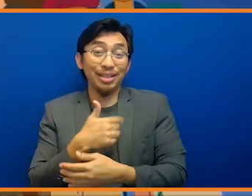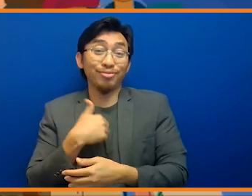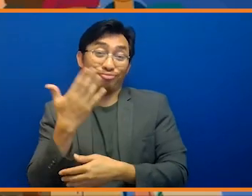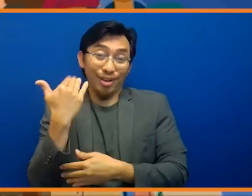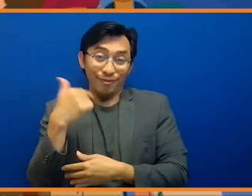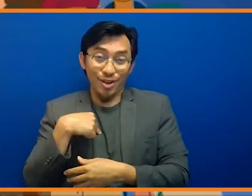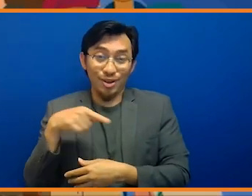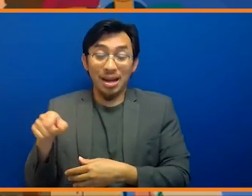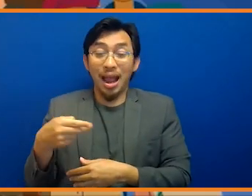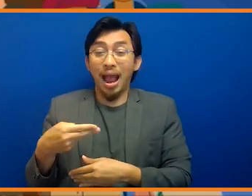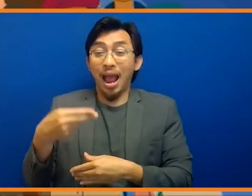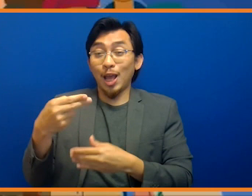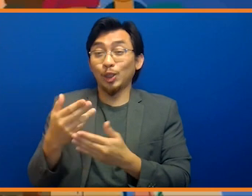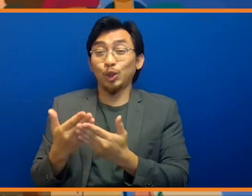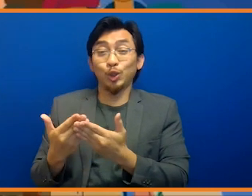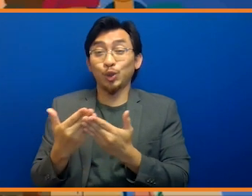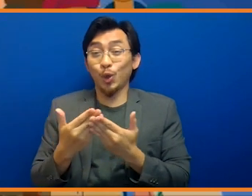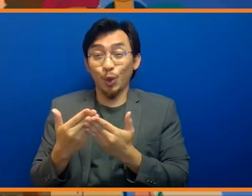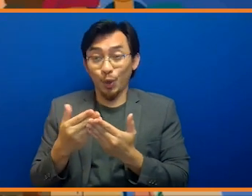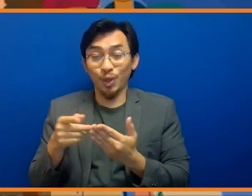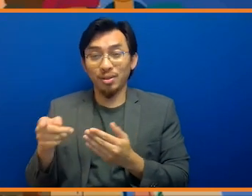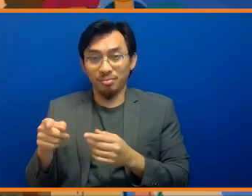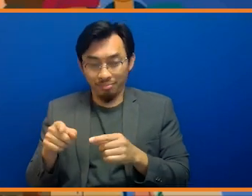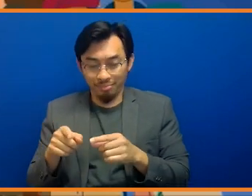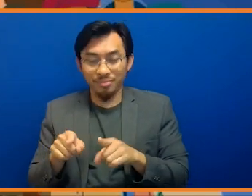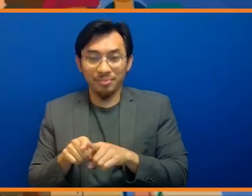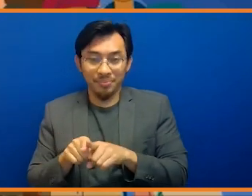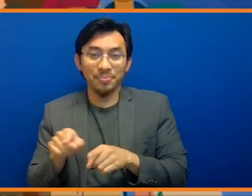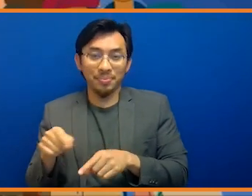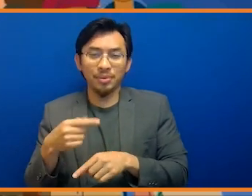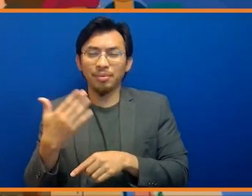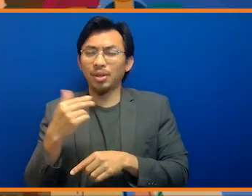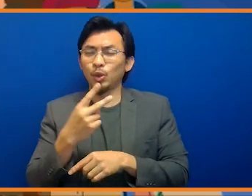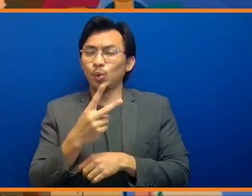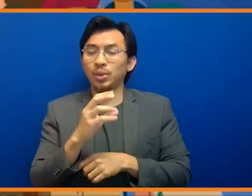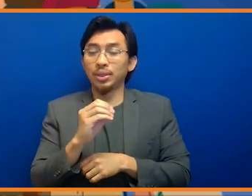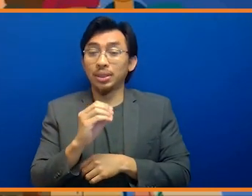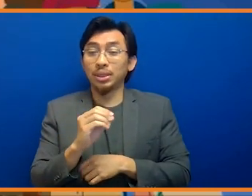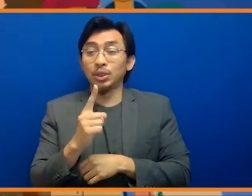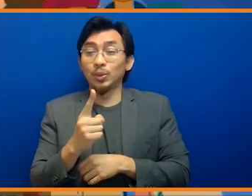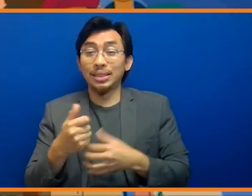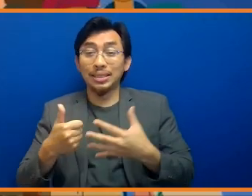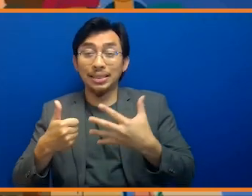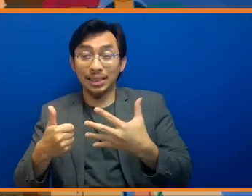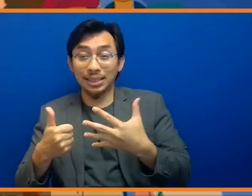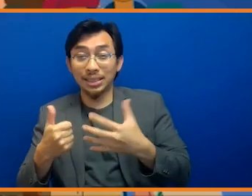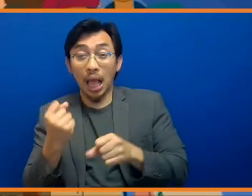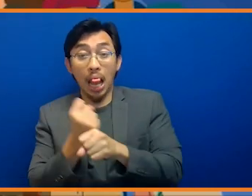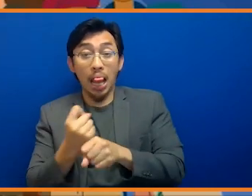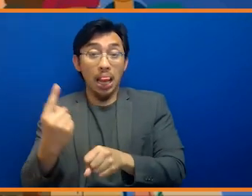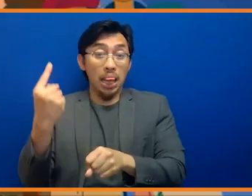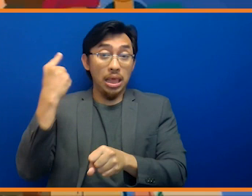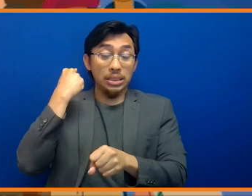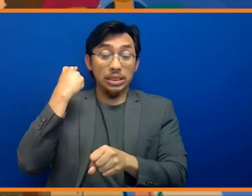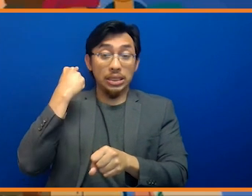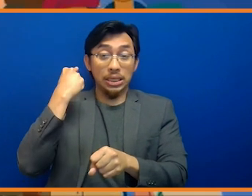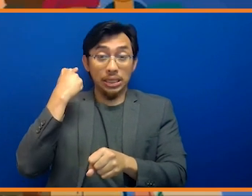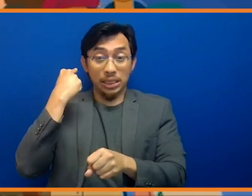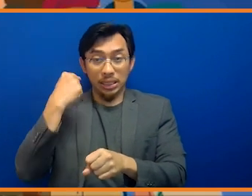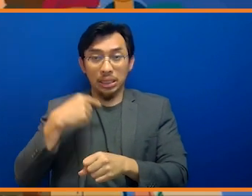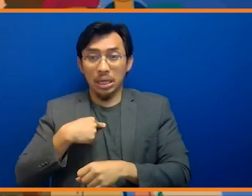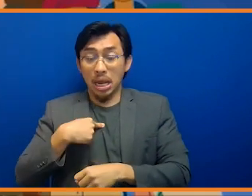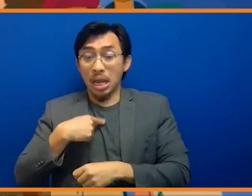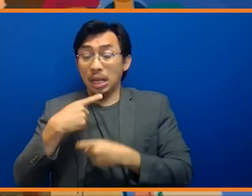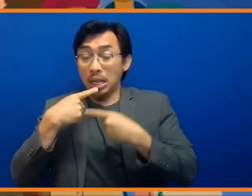attend the high school student summit in Japan for since 2016 until last year.